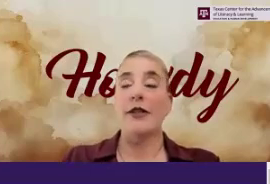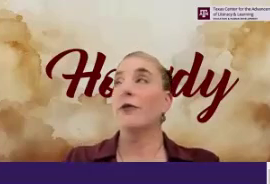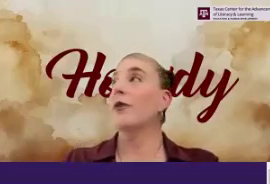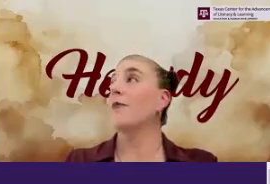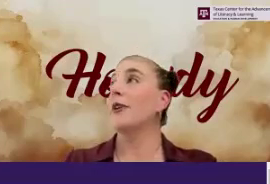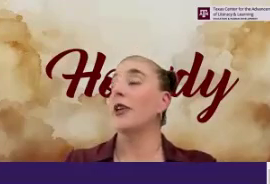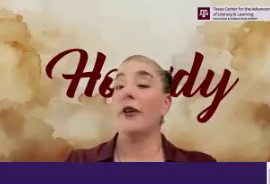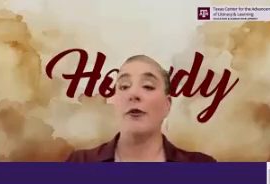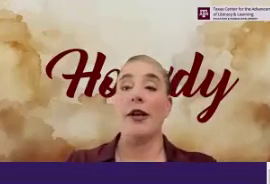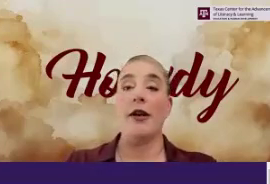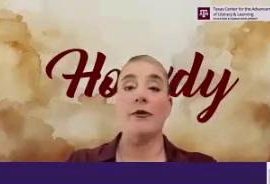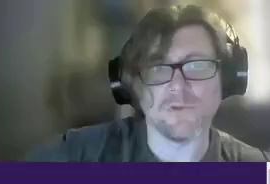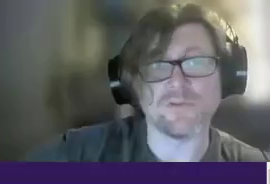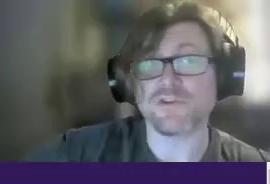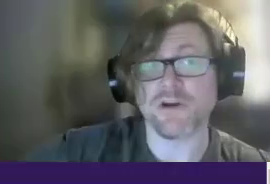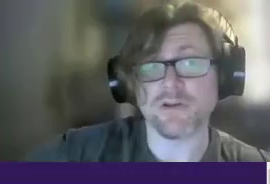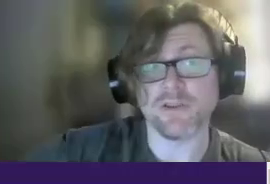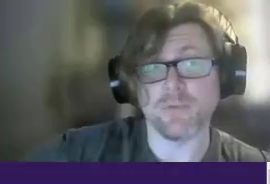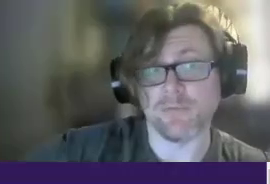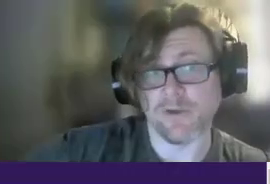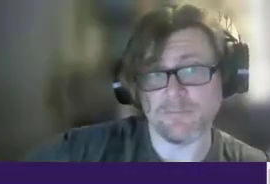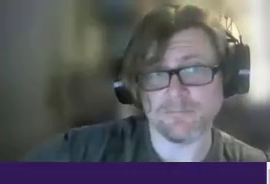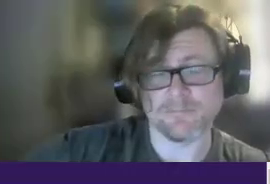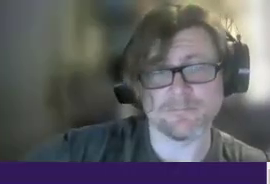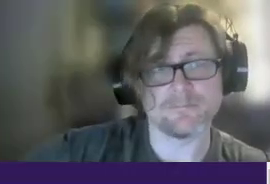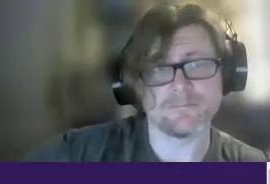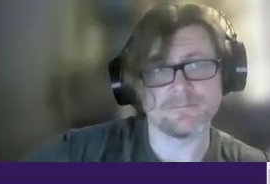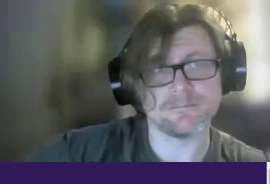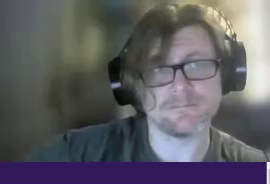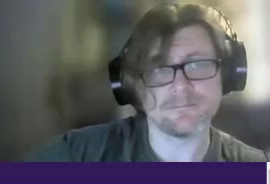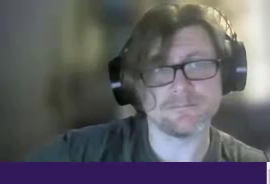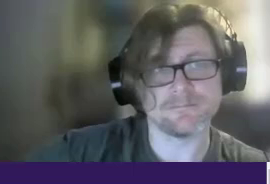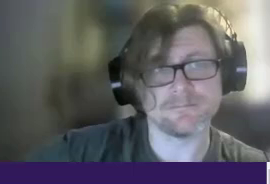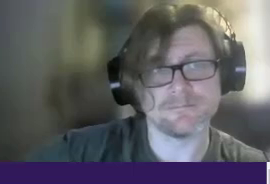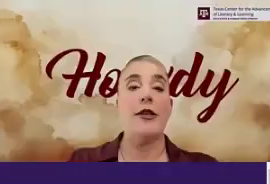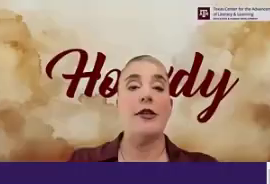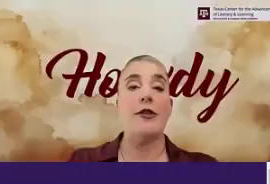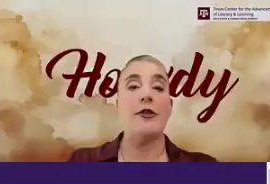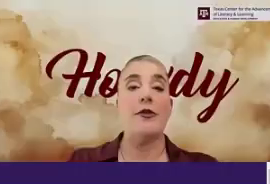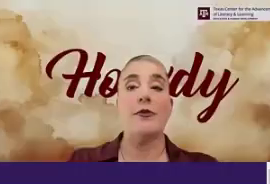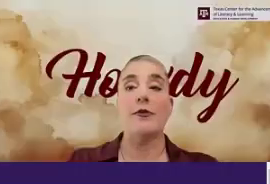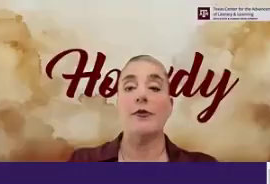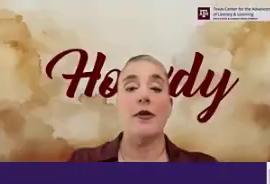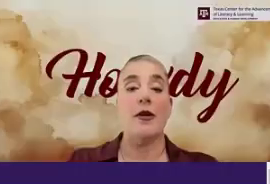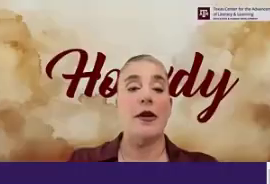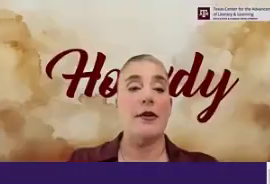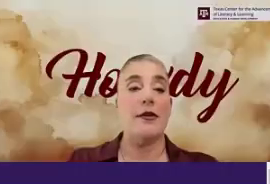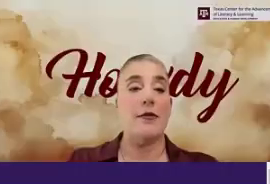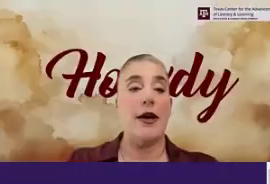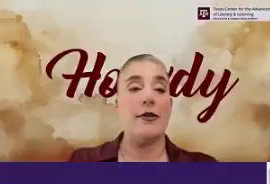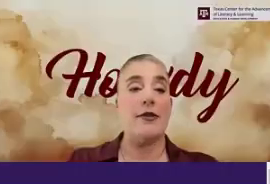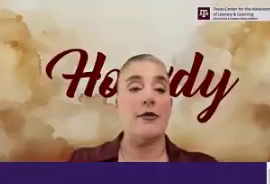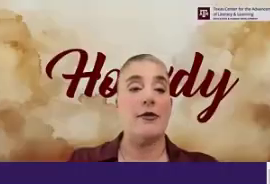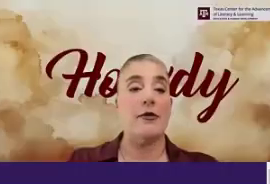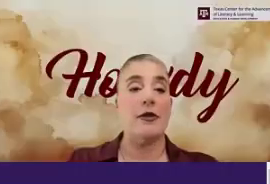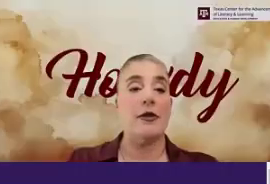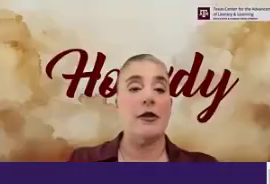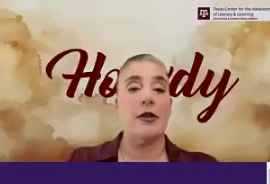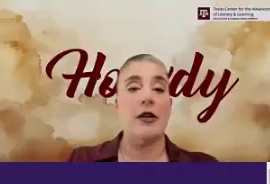Am I sharing? What am I sharing right now? You're still sharing the website. Okay, all right, so I need to do, all right, go